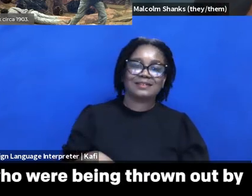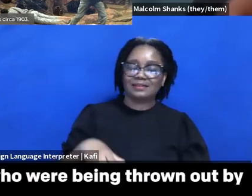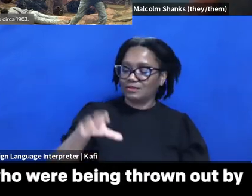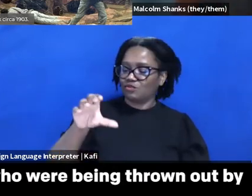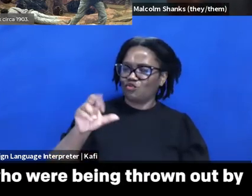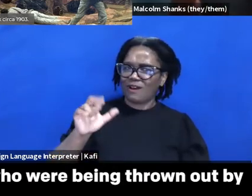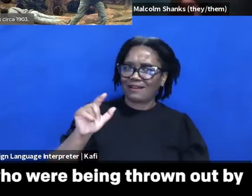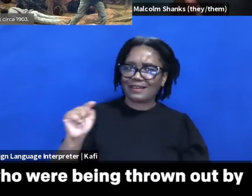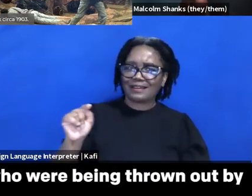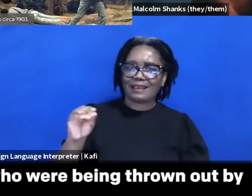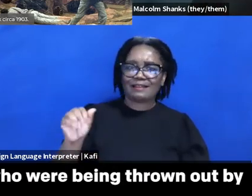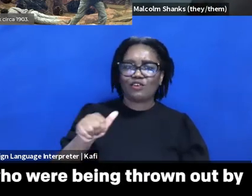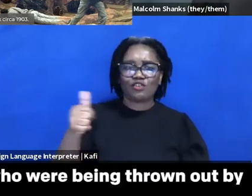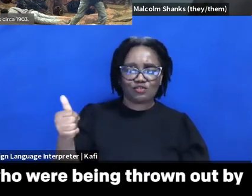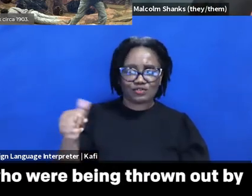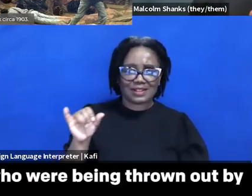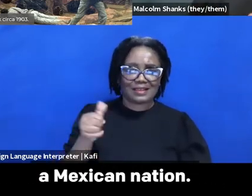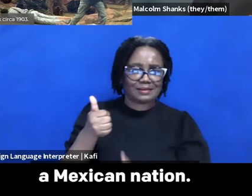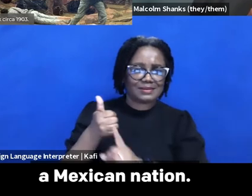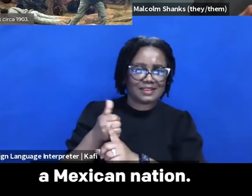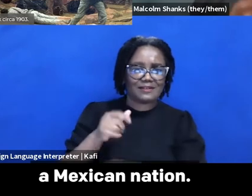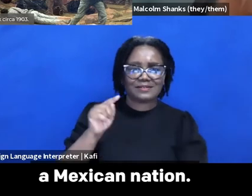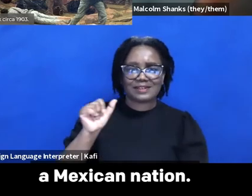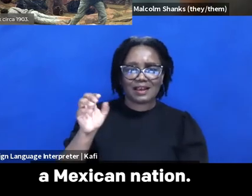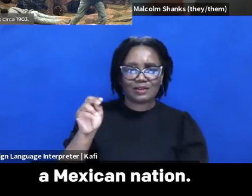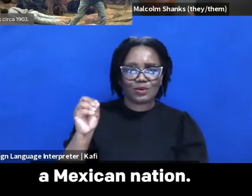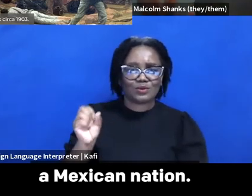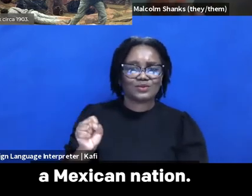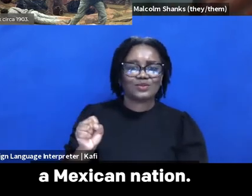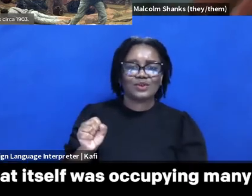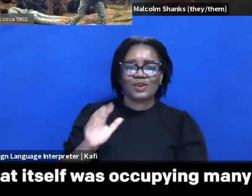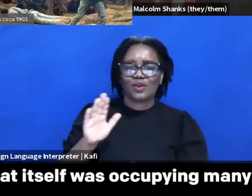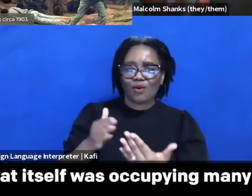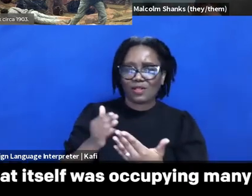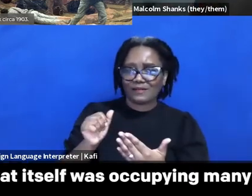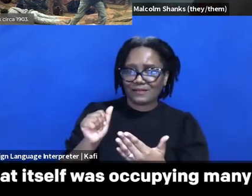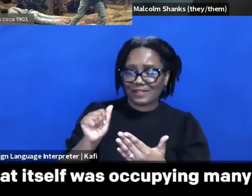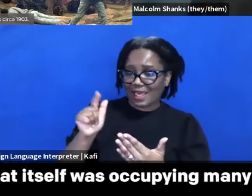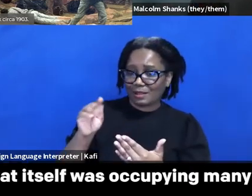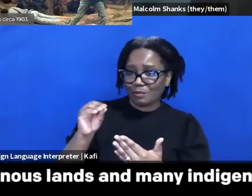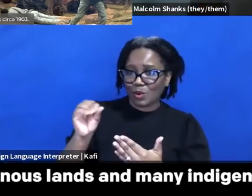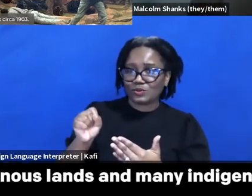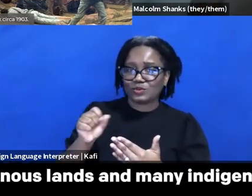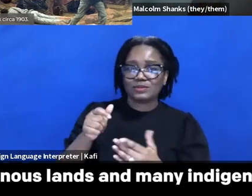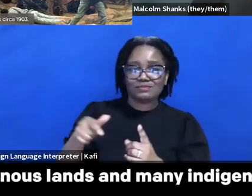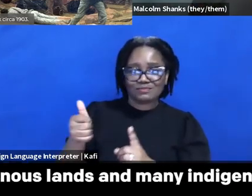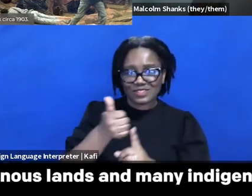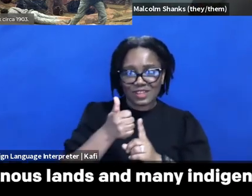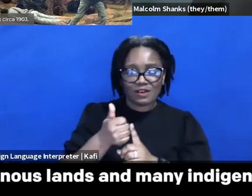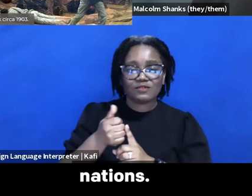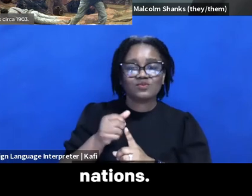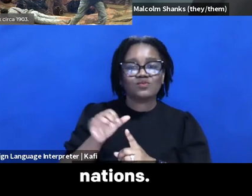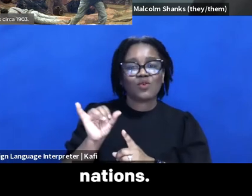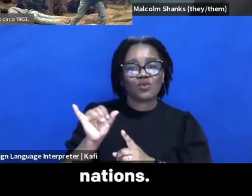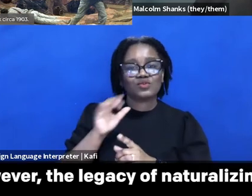occupiers who were being thrown out by a Mexican nation that itself was occupying many indigenous lands and many